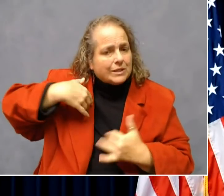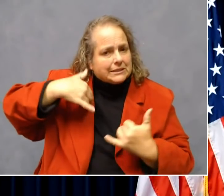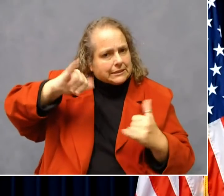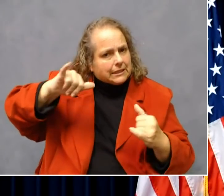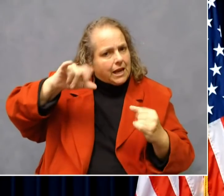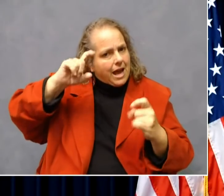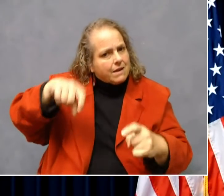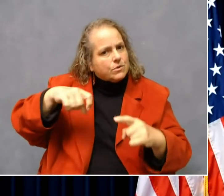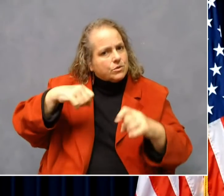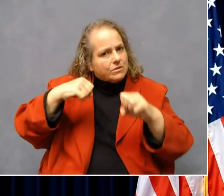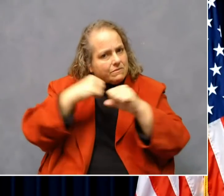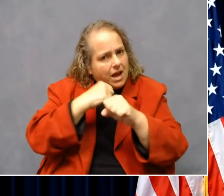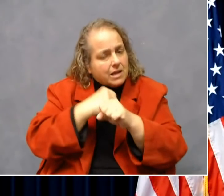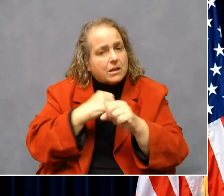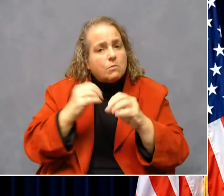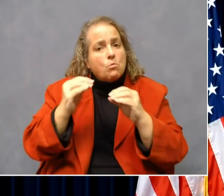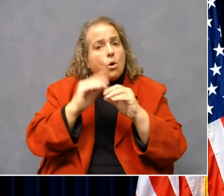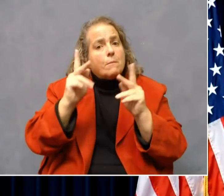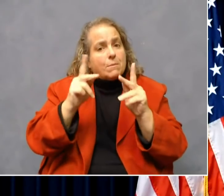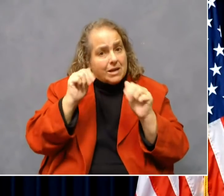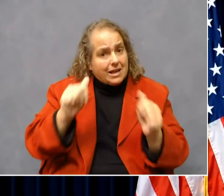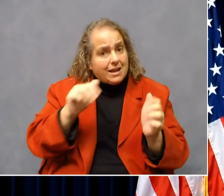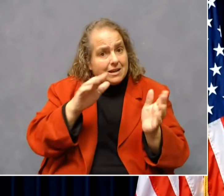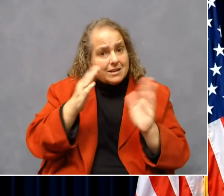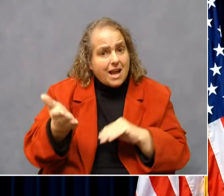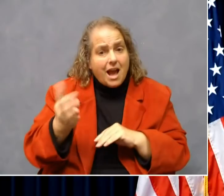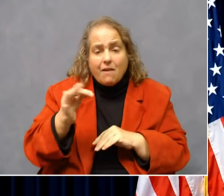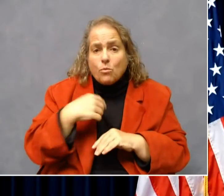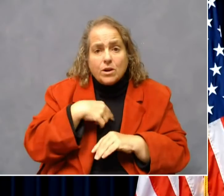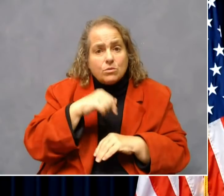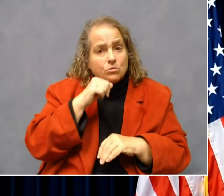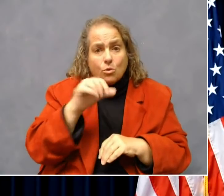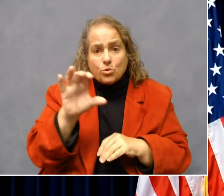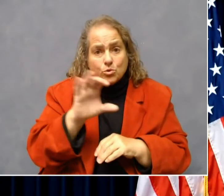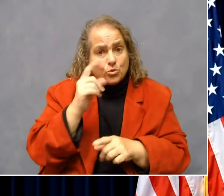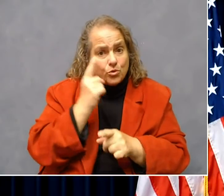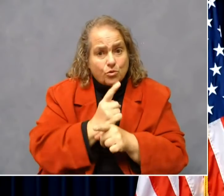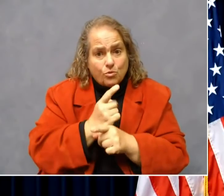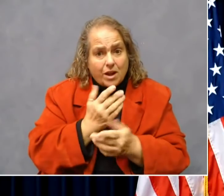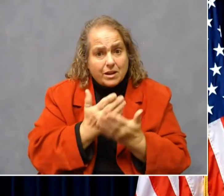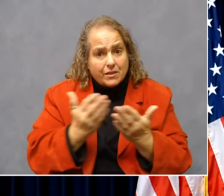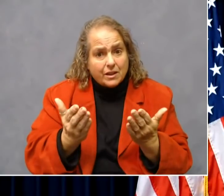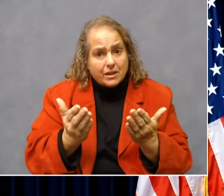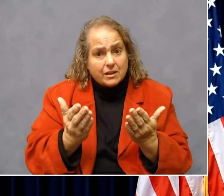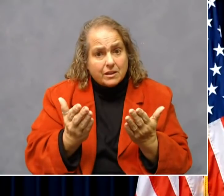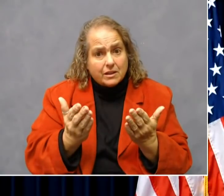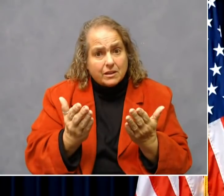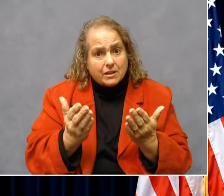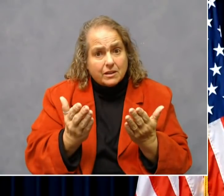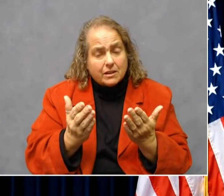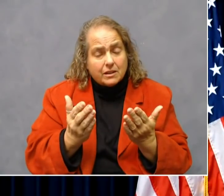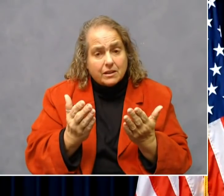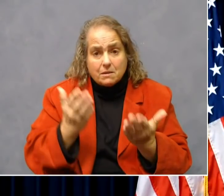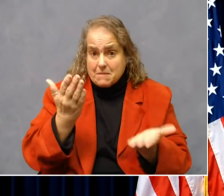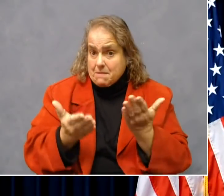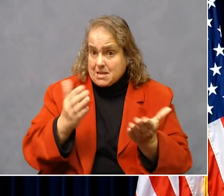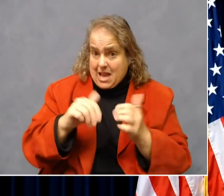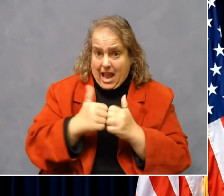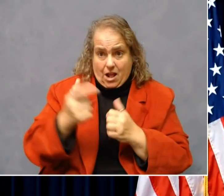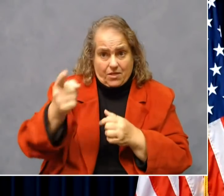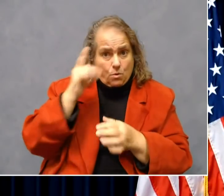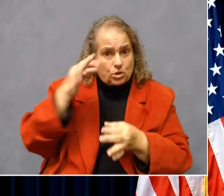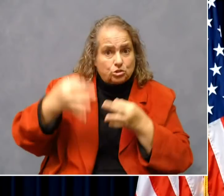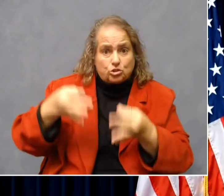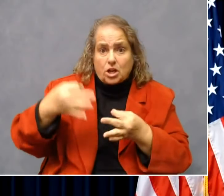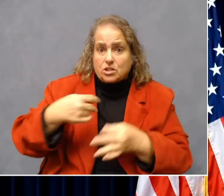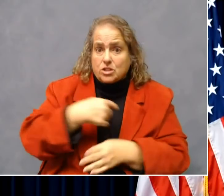around us if we don't do the right thing. Maybe how we're going to be judged in our response